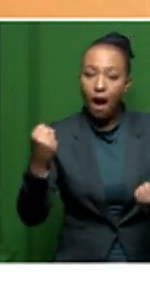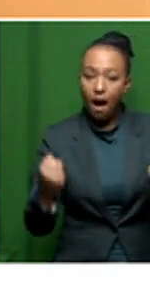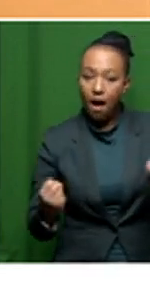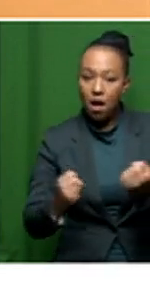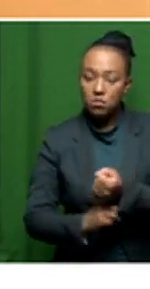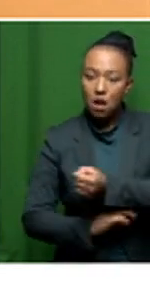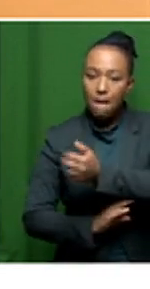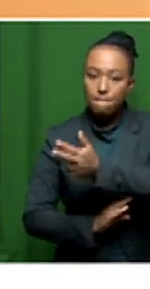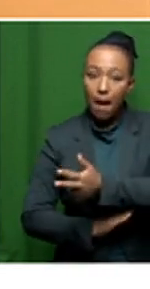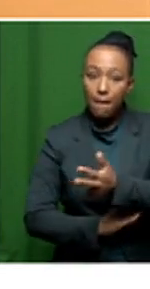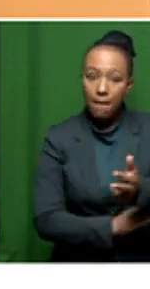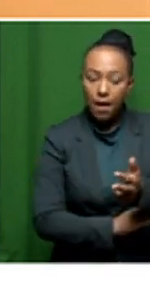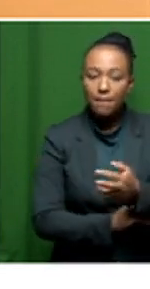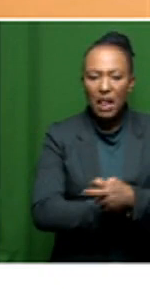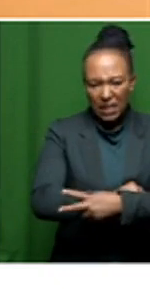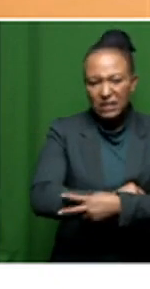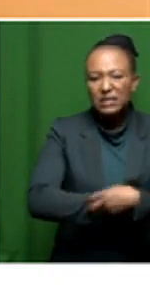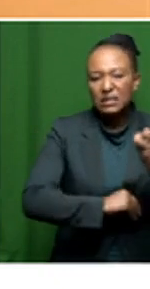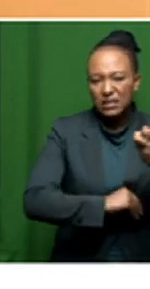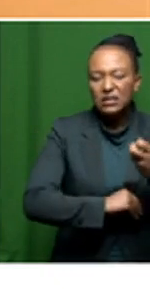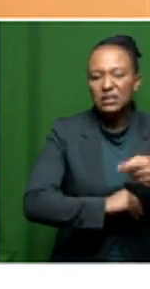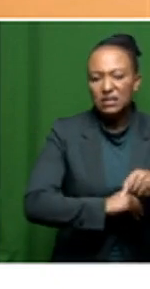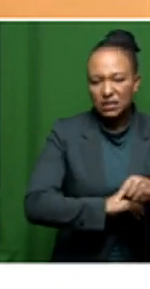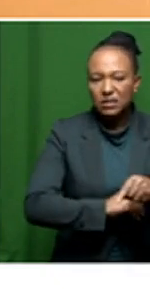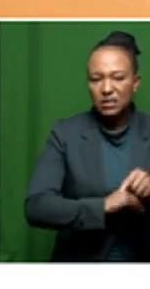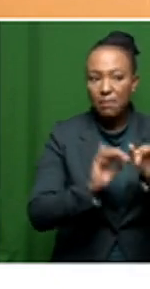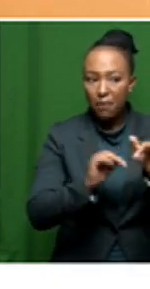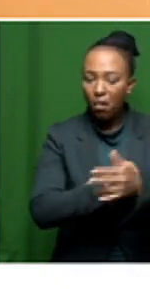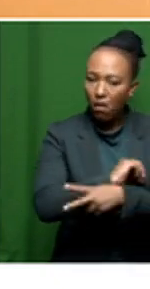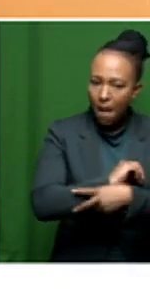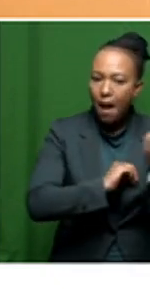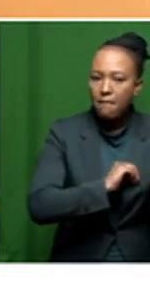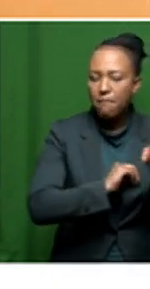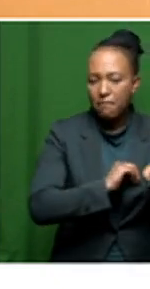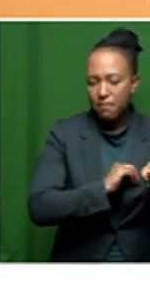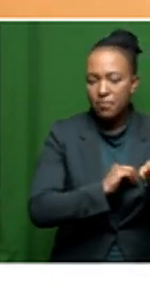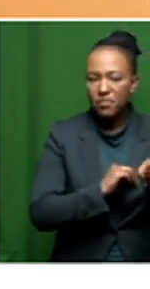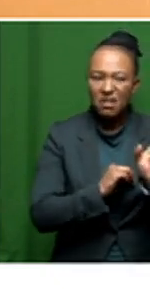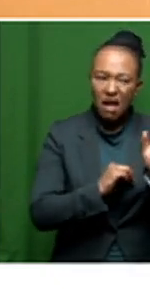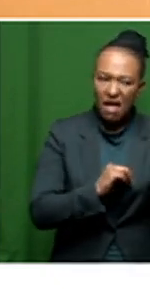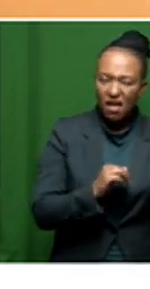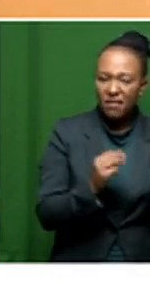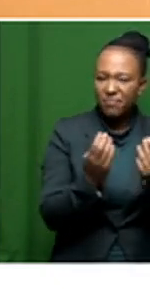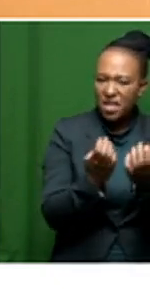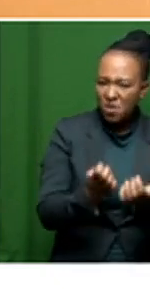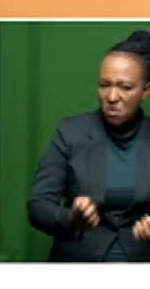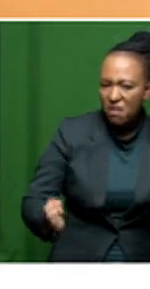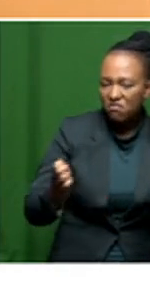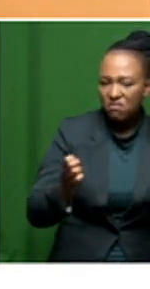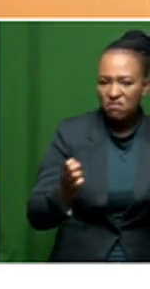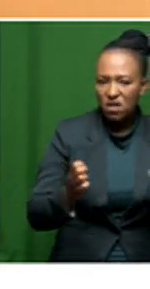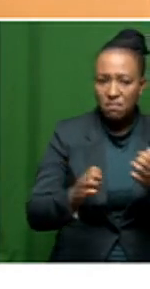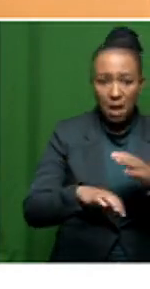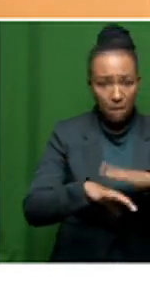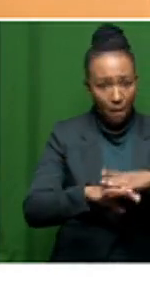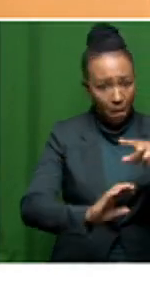be stolen. Then in terms of other equipment and whatever, we never